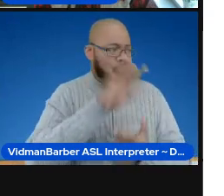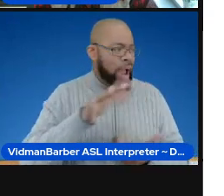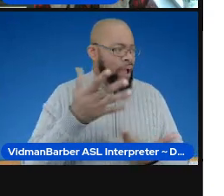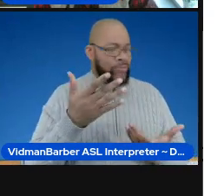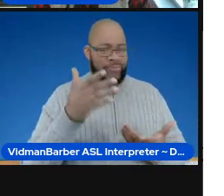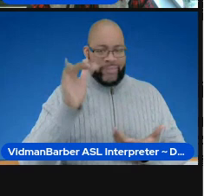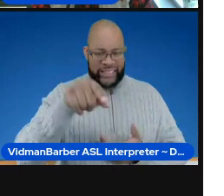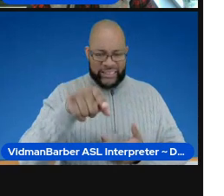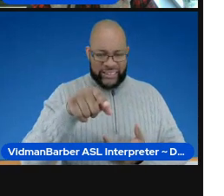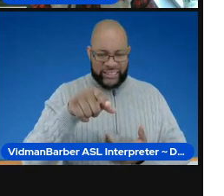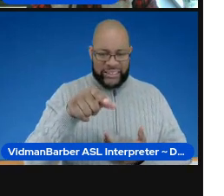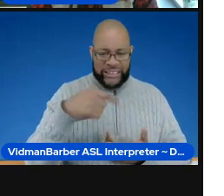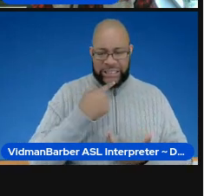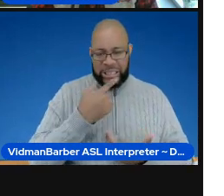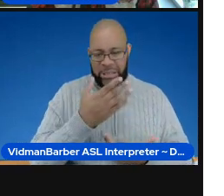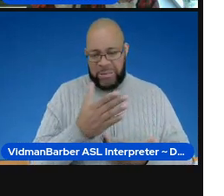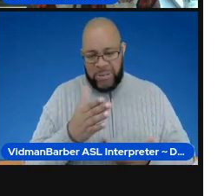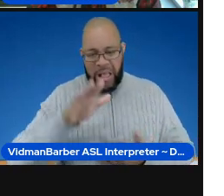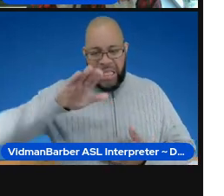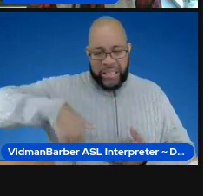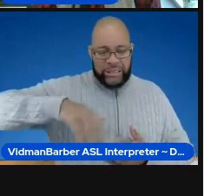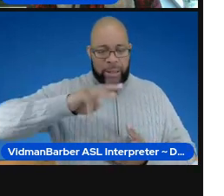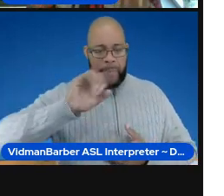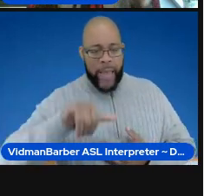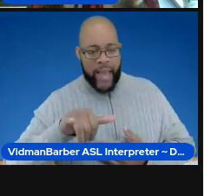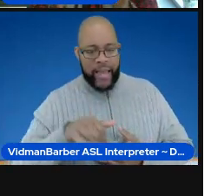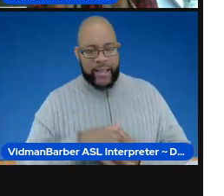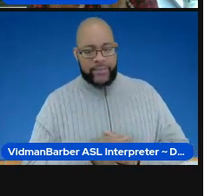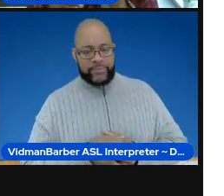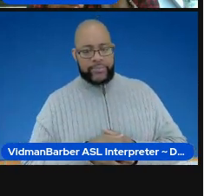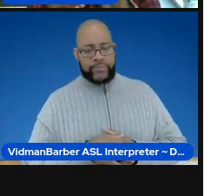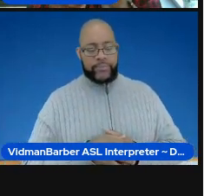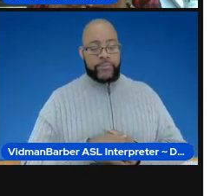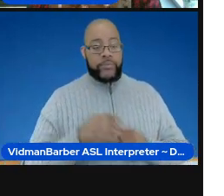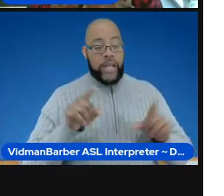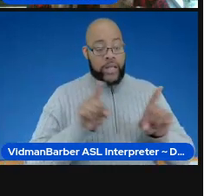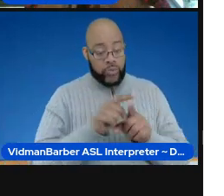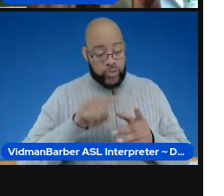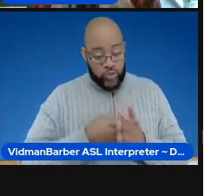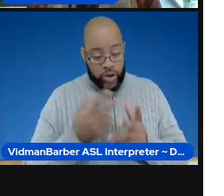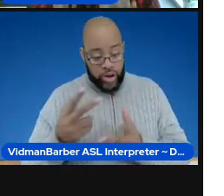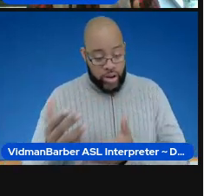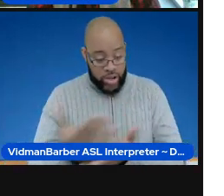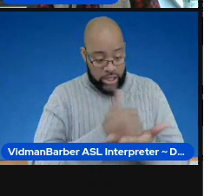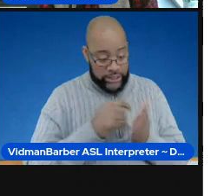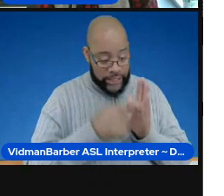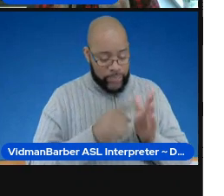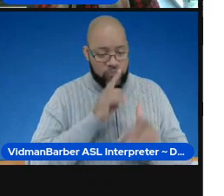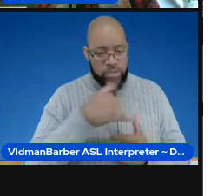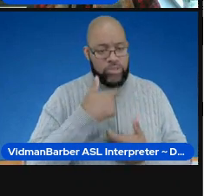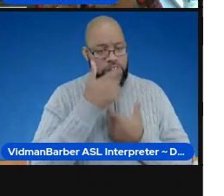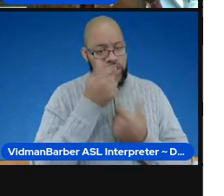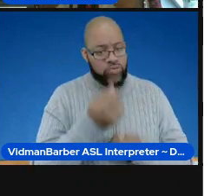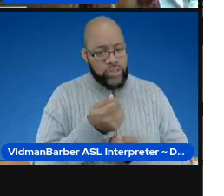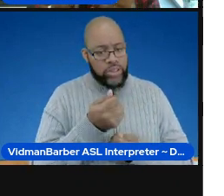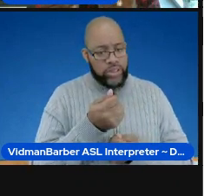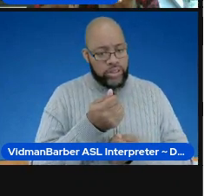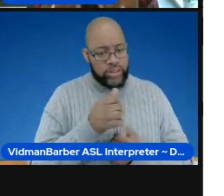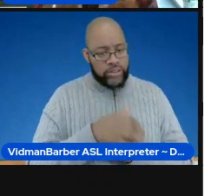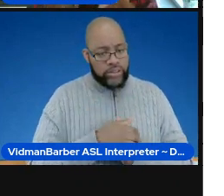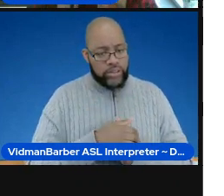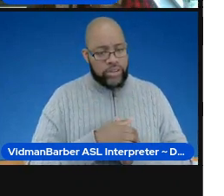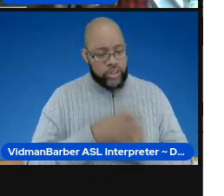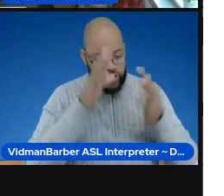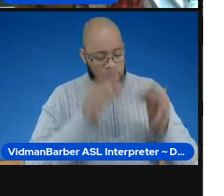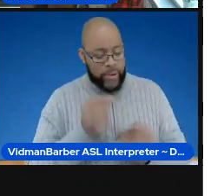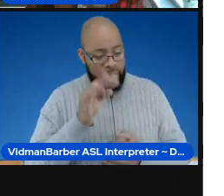here. So I would say late May. And as we started collecting samples, we became really interested in determining